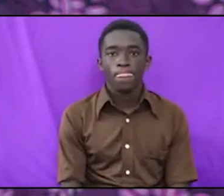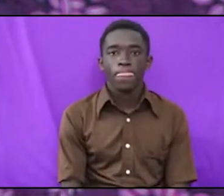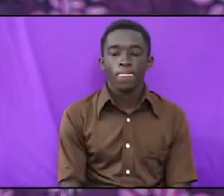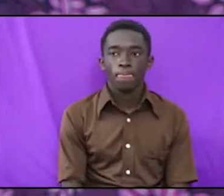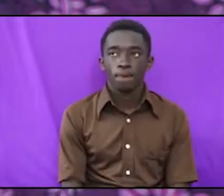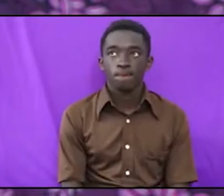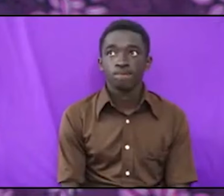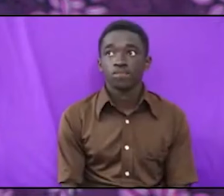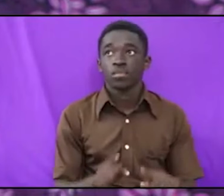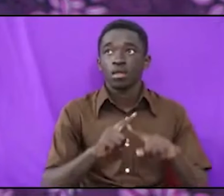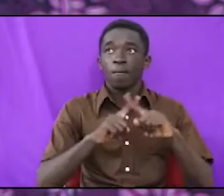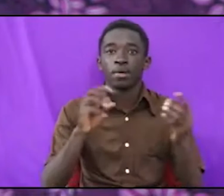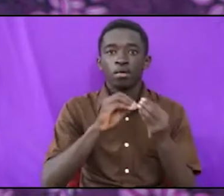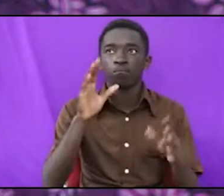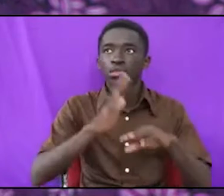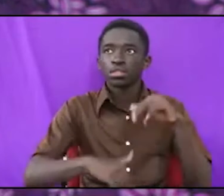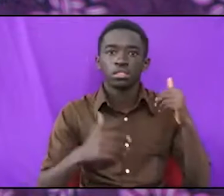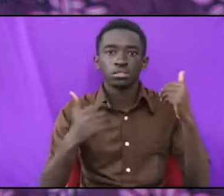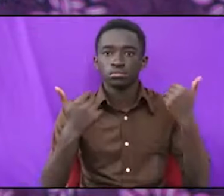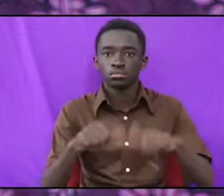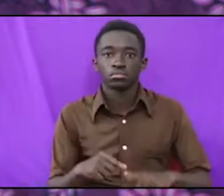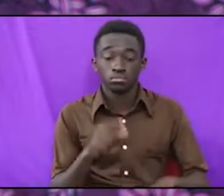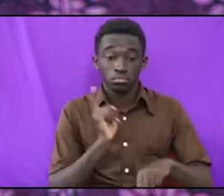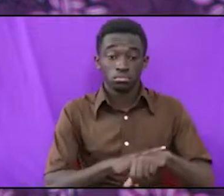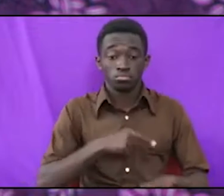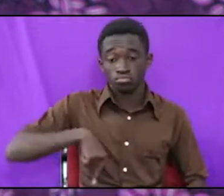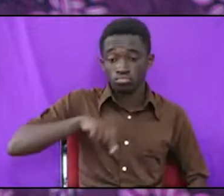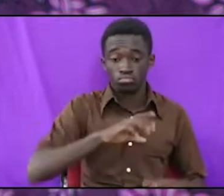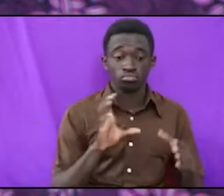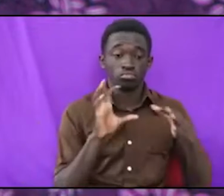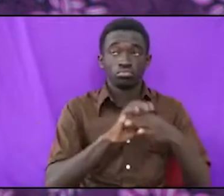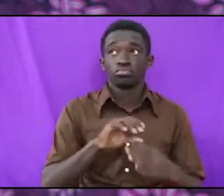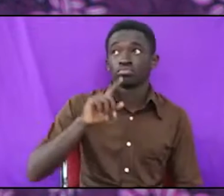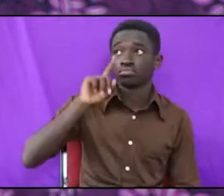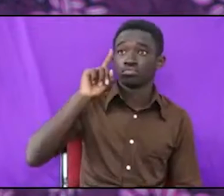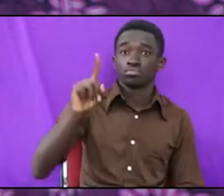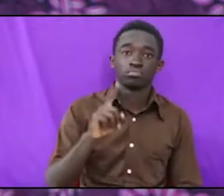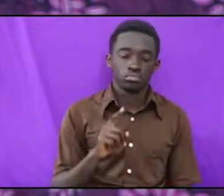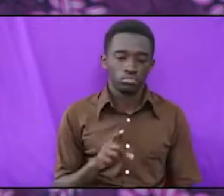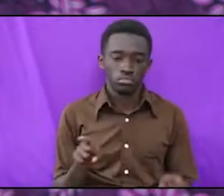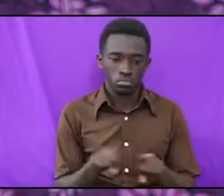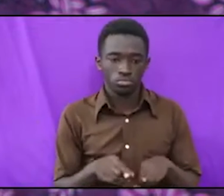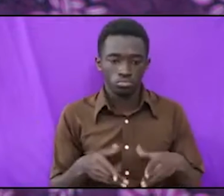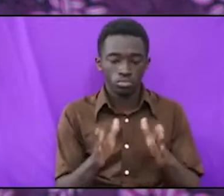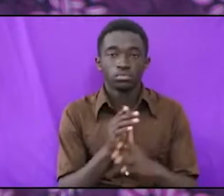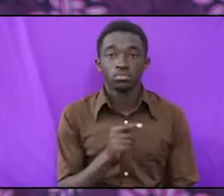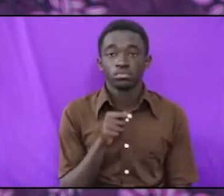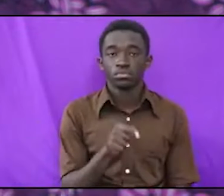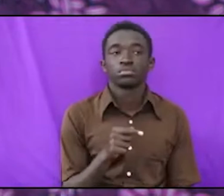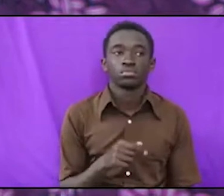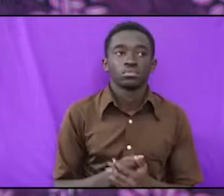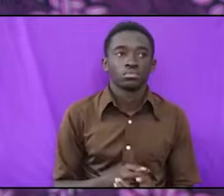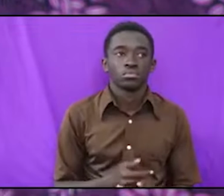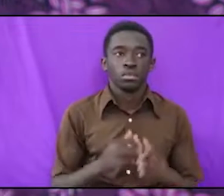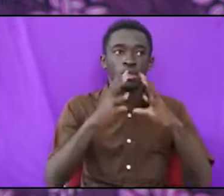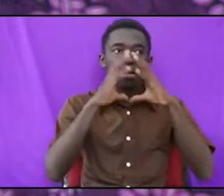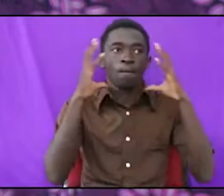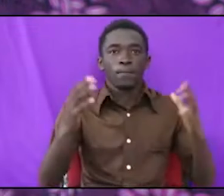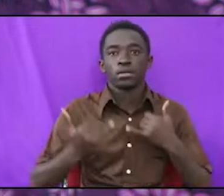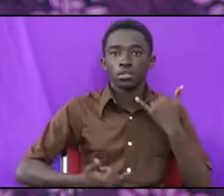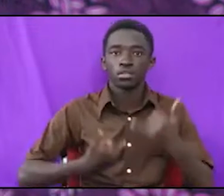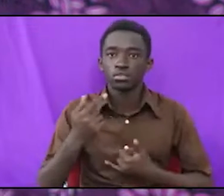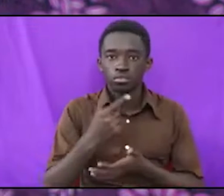But more than everything, as you are aligned to him, like Daniel, Shadrach, and Meshach, and Abednego, your biggest joy is, may the